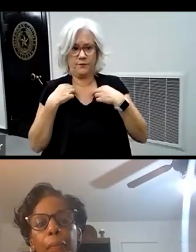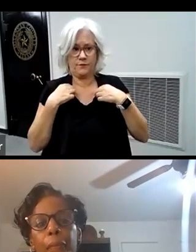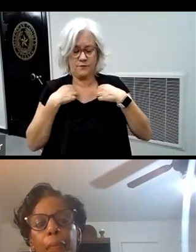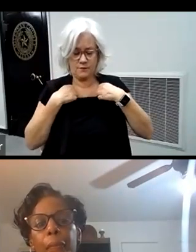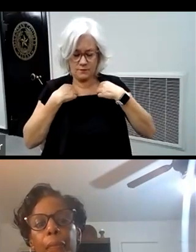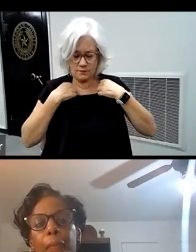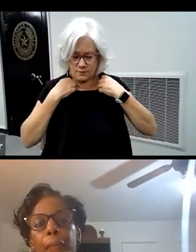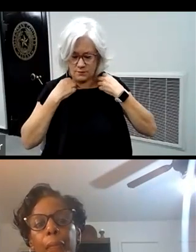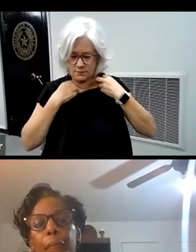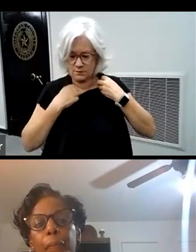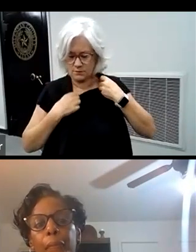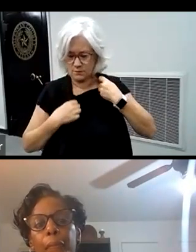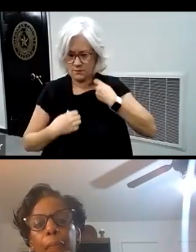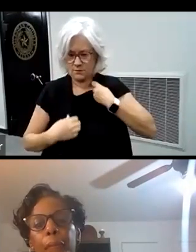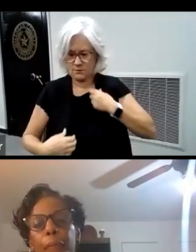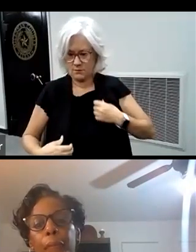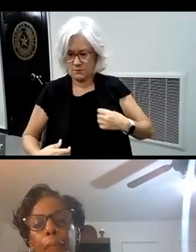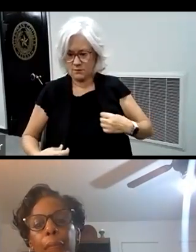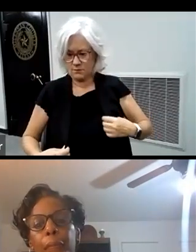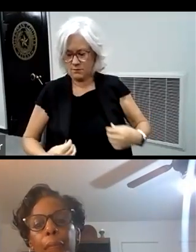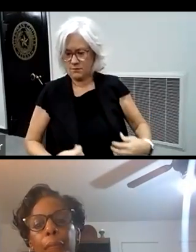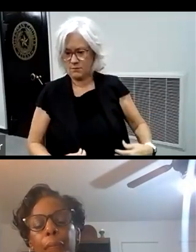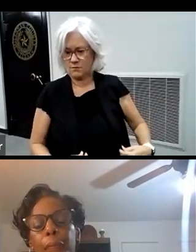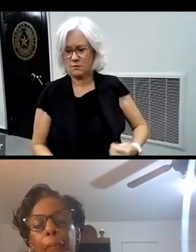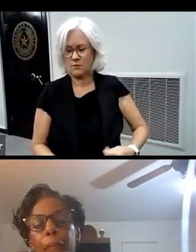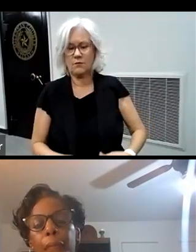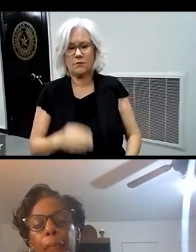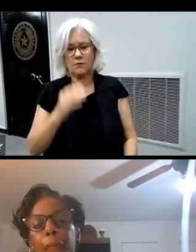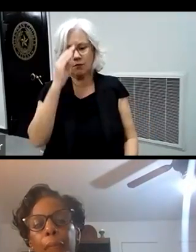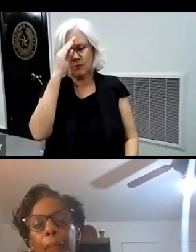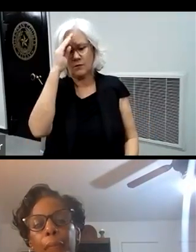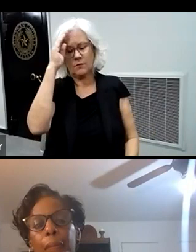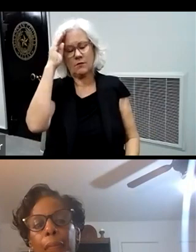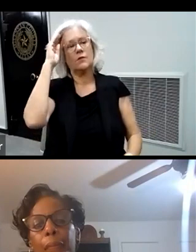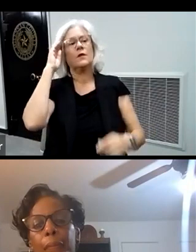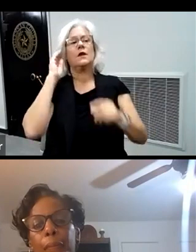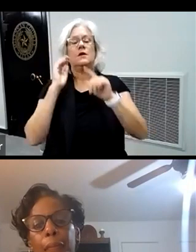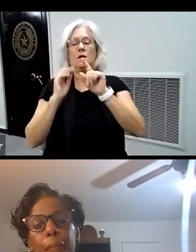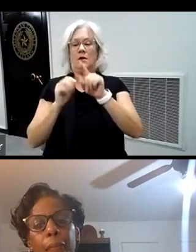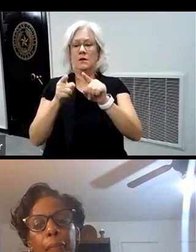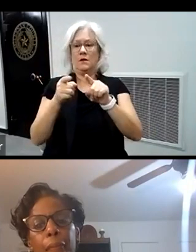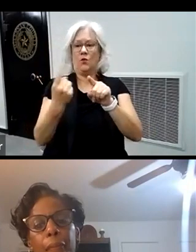what's done, and I've got to give Jennifer a lot of credit for this, is